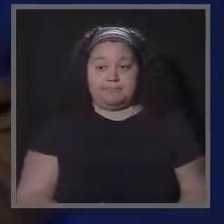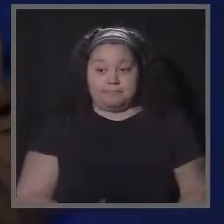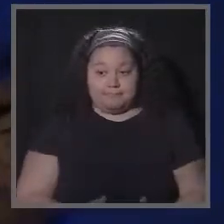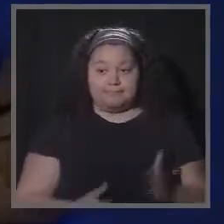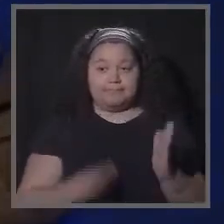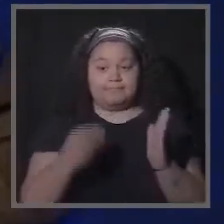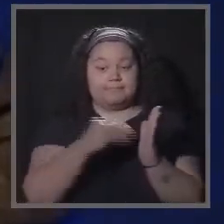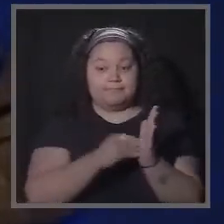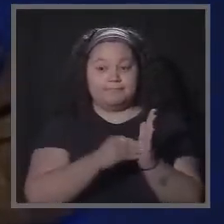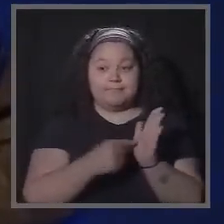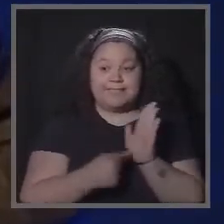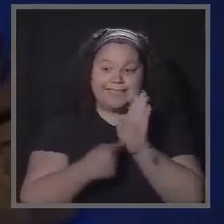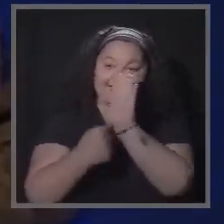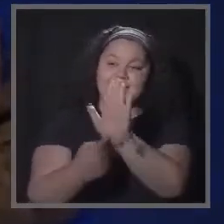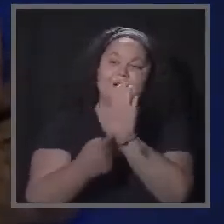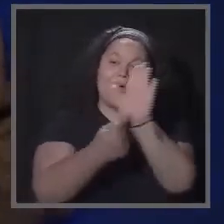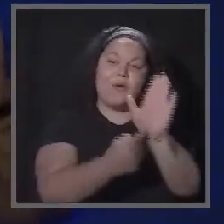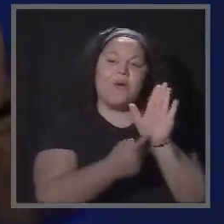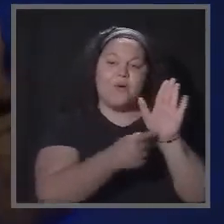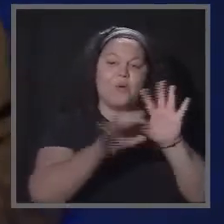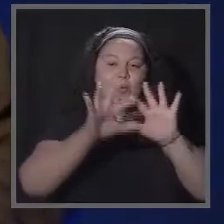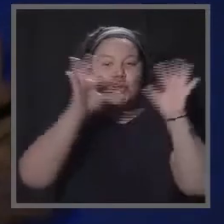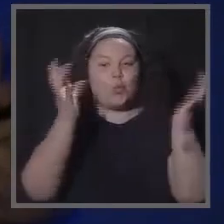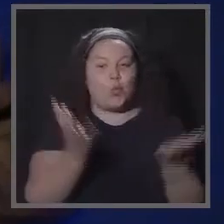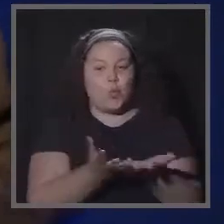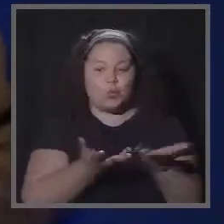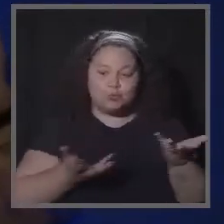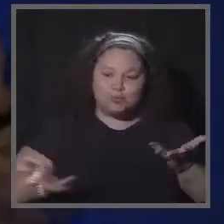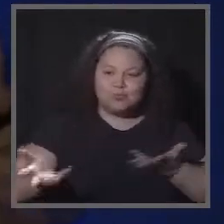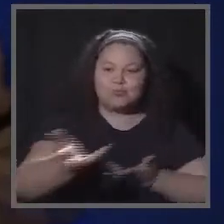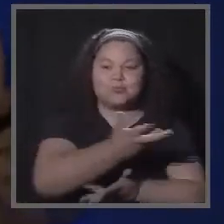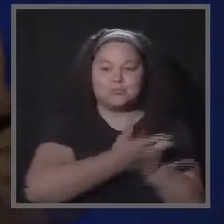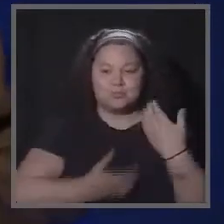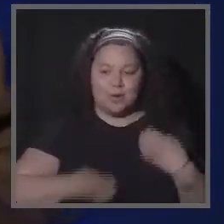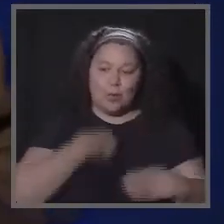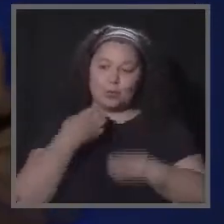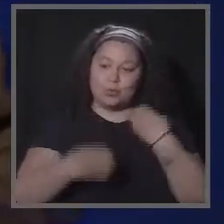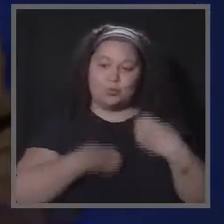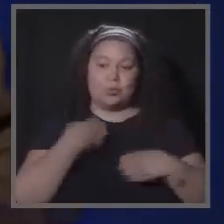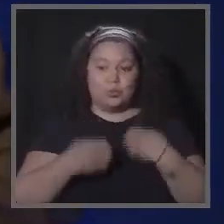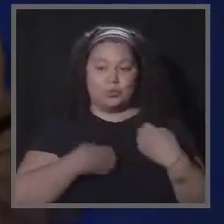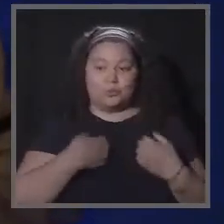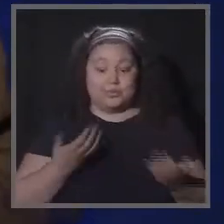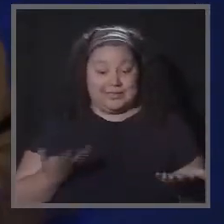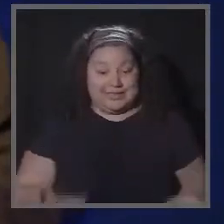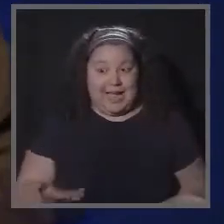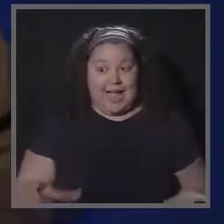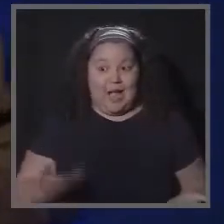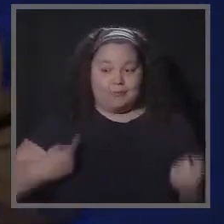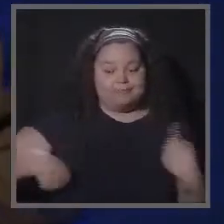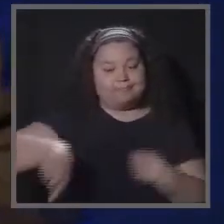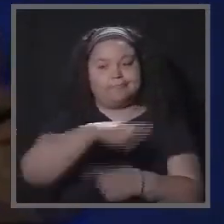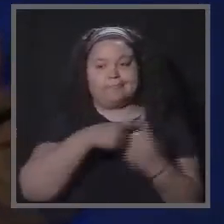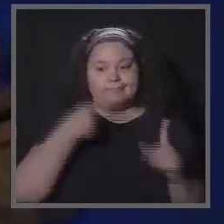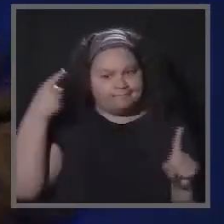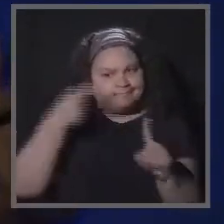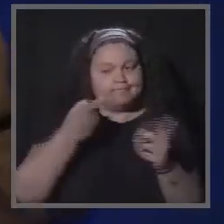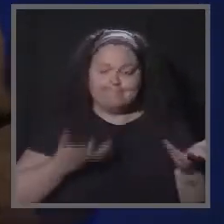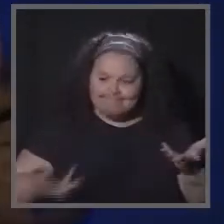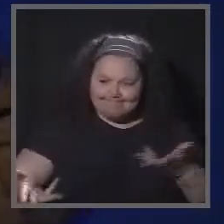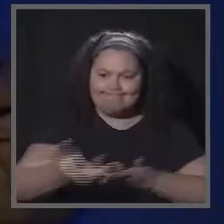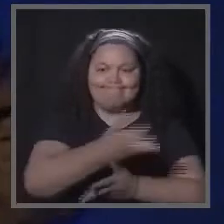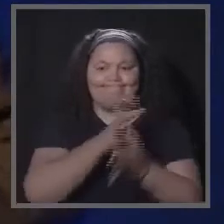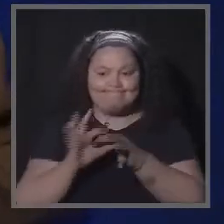and we share this emotion. So I would like just to ask us to all together today to remember in our